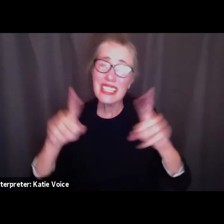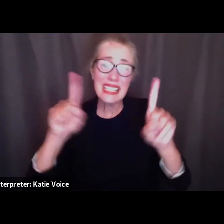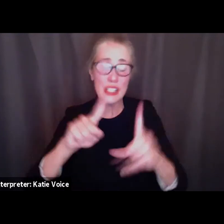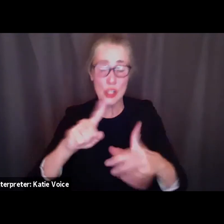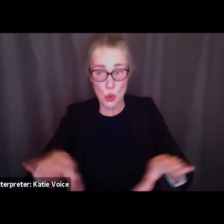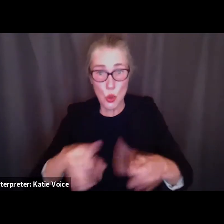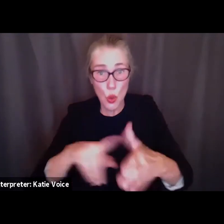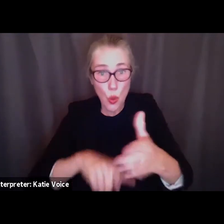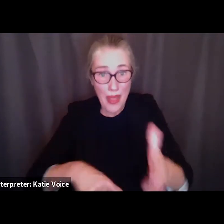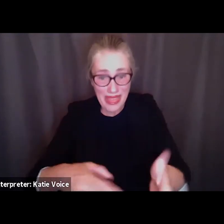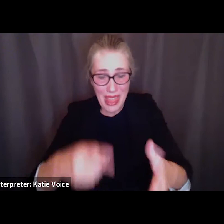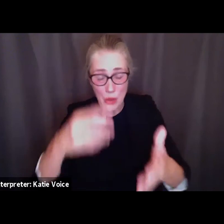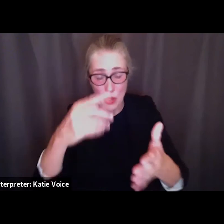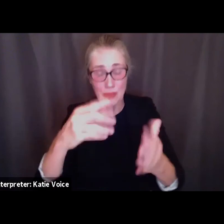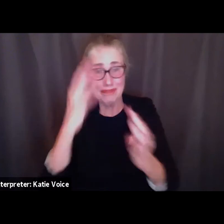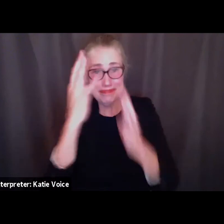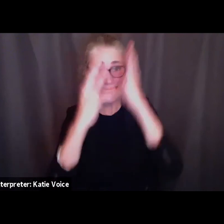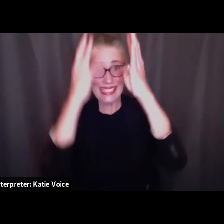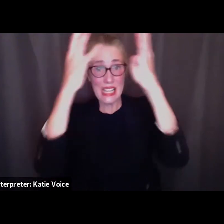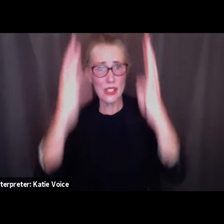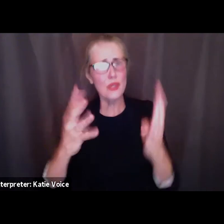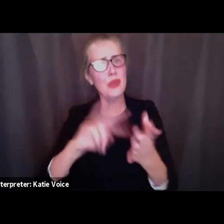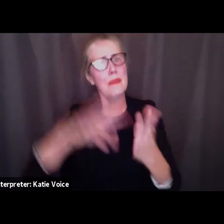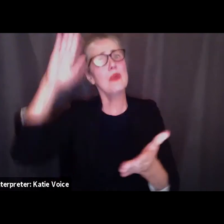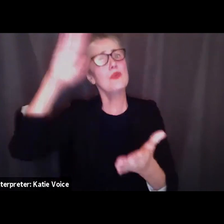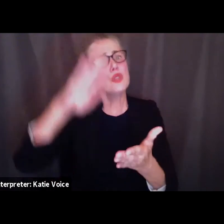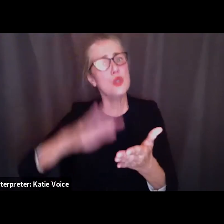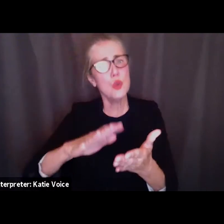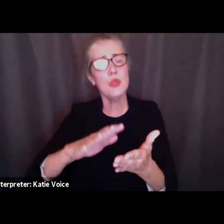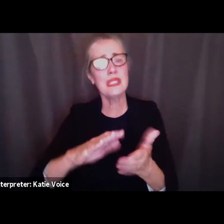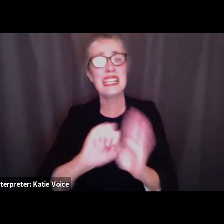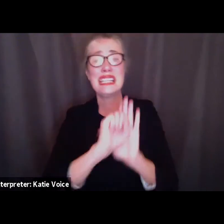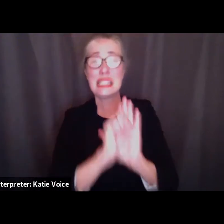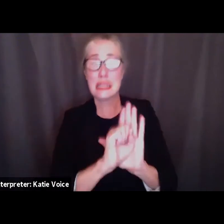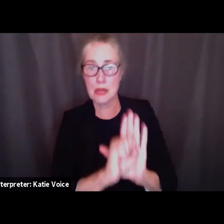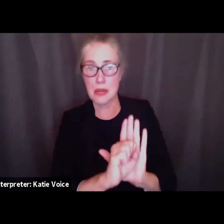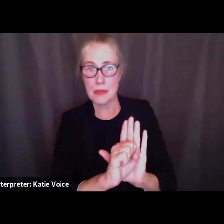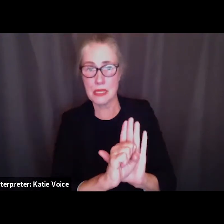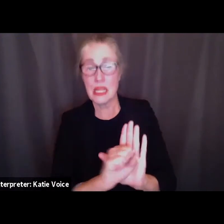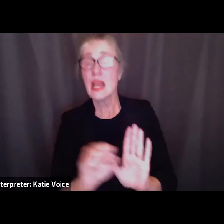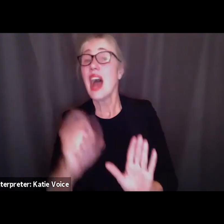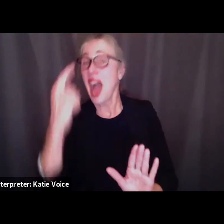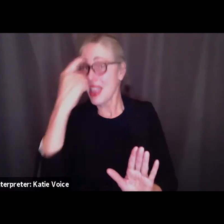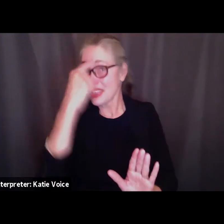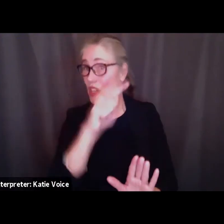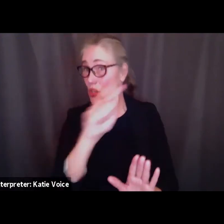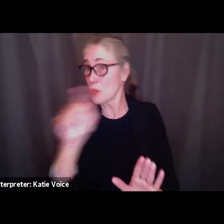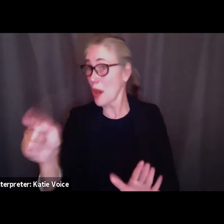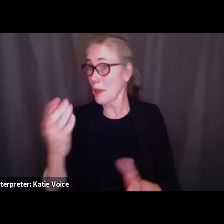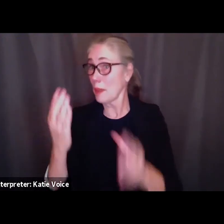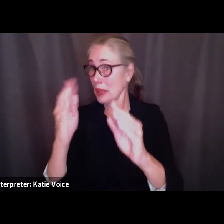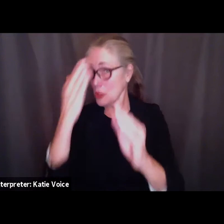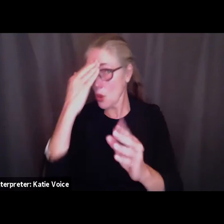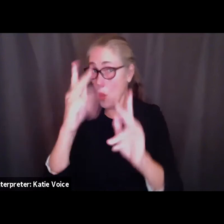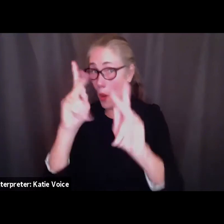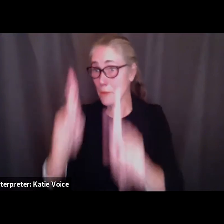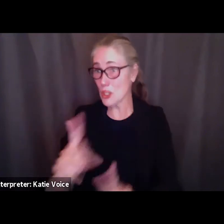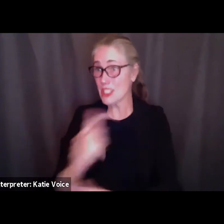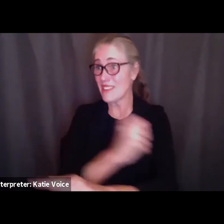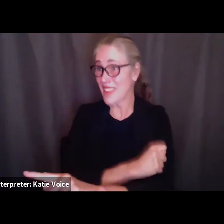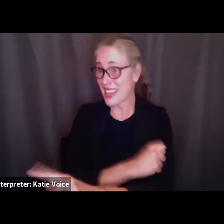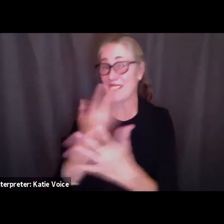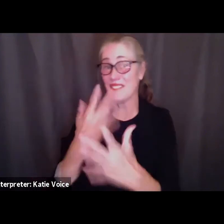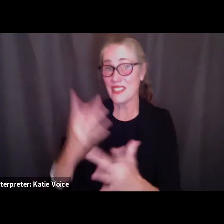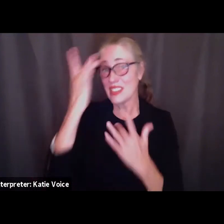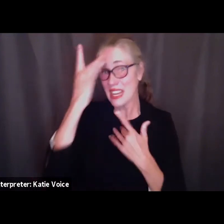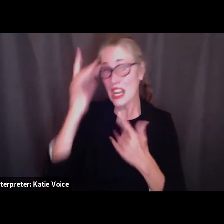to do, which is to reduce symptoms. I'm guessing most of us here know a vaccinated person who has gotten sick with COVID, perhaps even very sick.